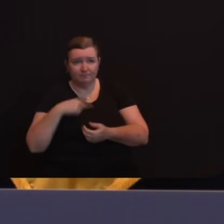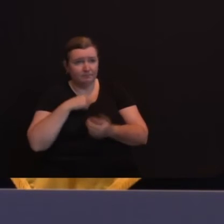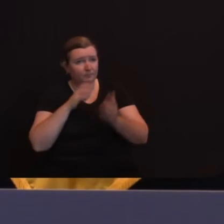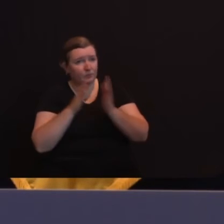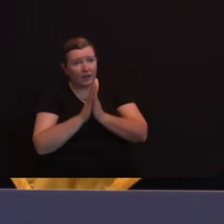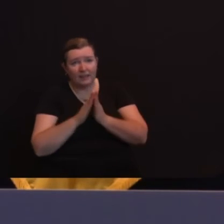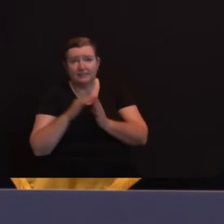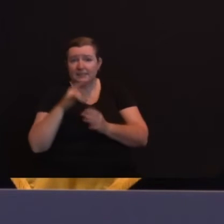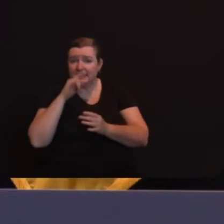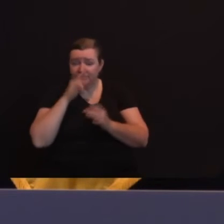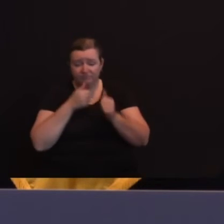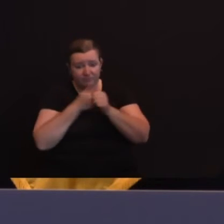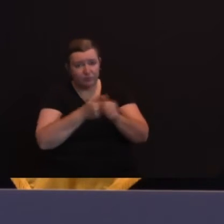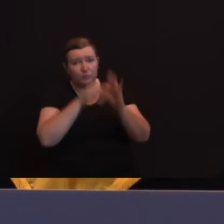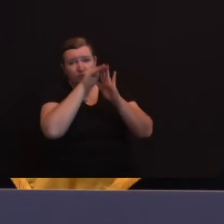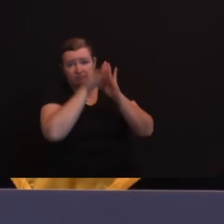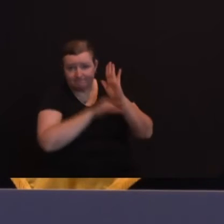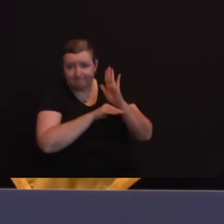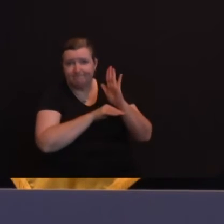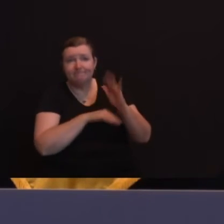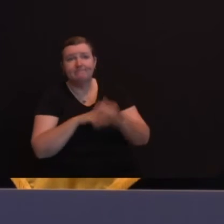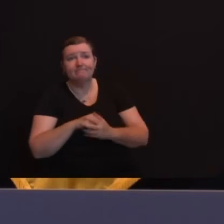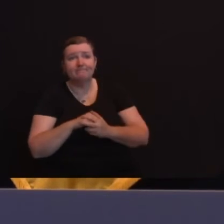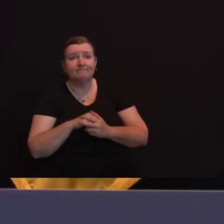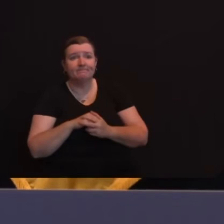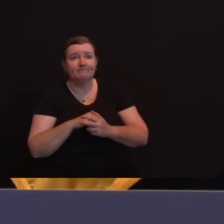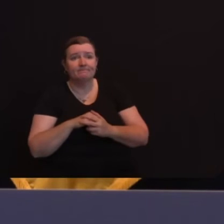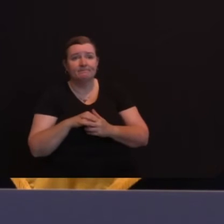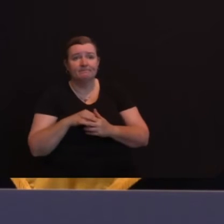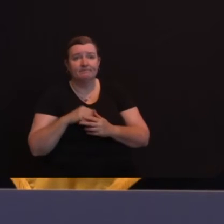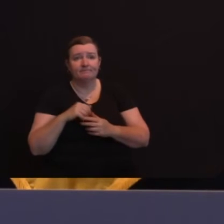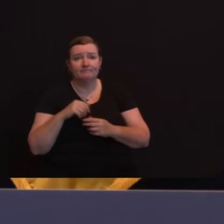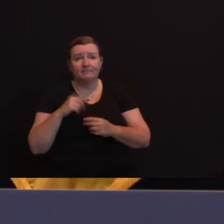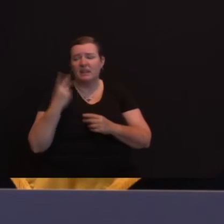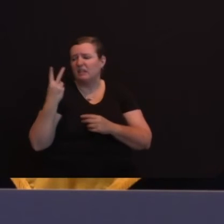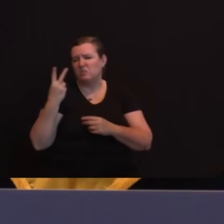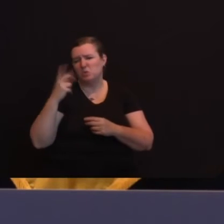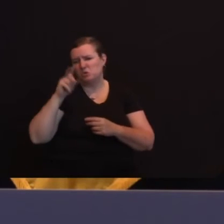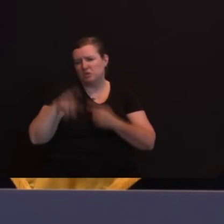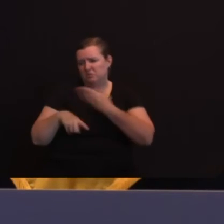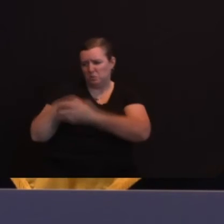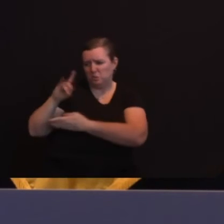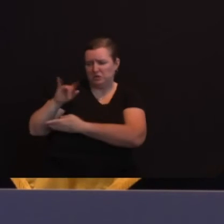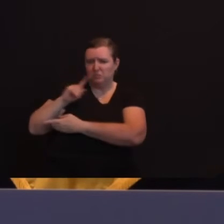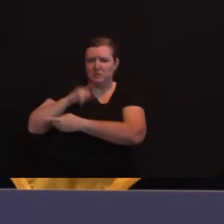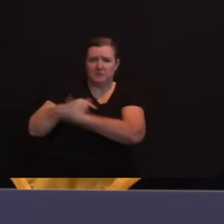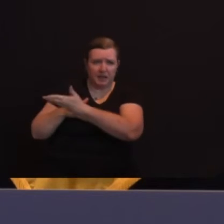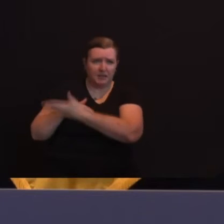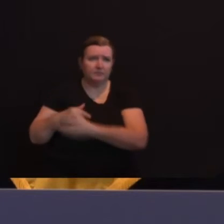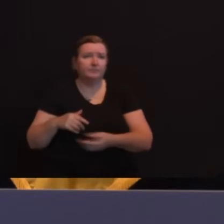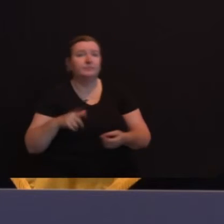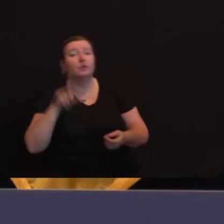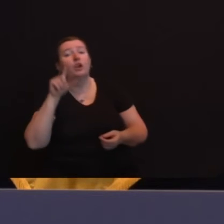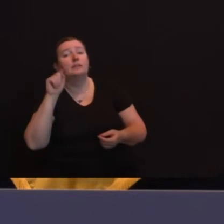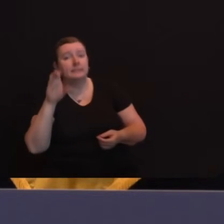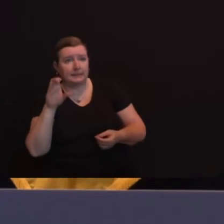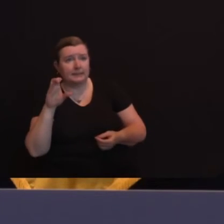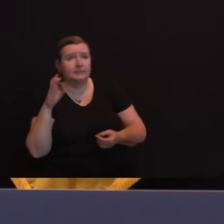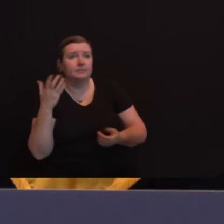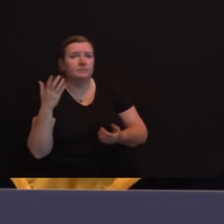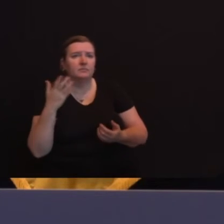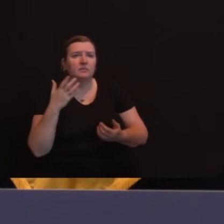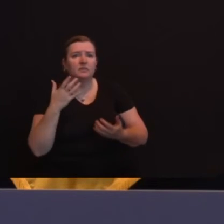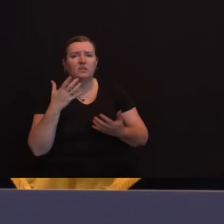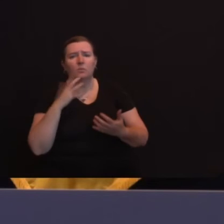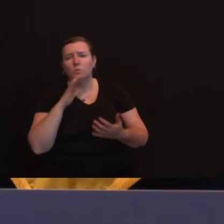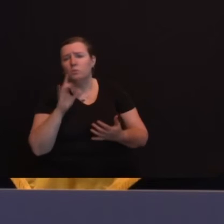The last 2, Judy, really more for you. Other steps that we are considering or could consider with long-term care with a heavy heart, we may well, because